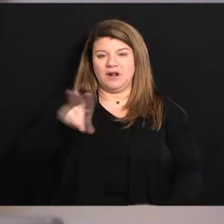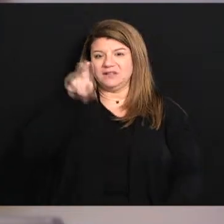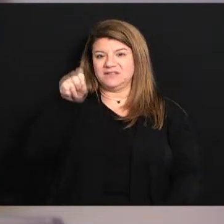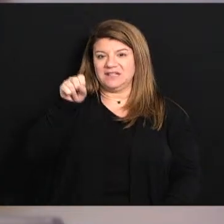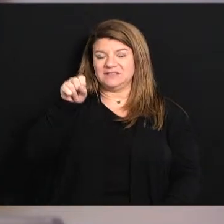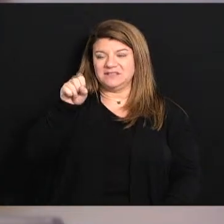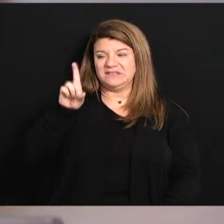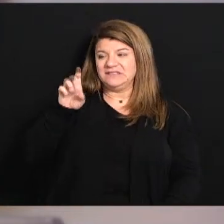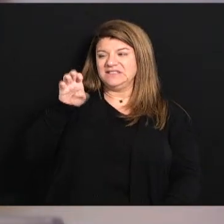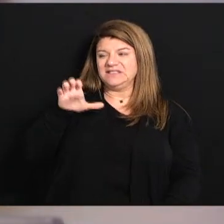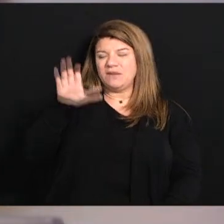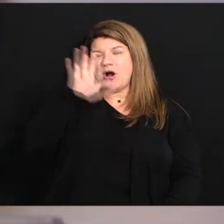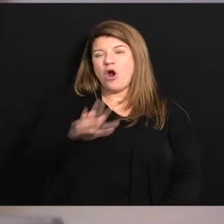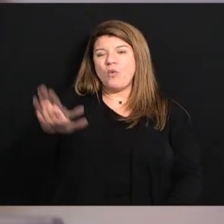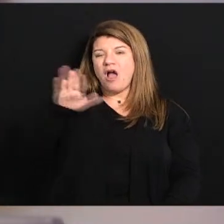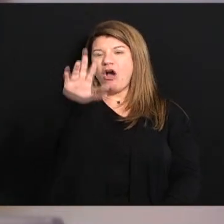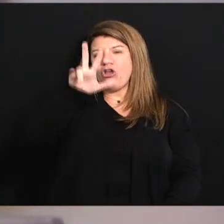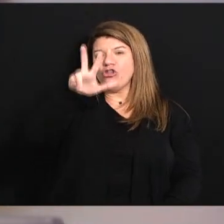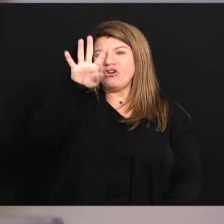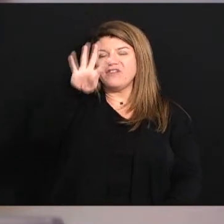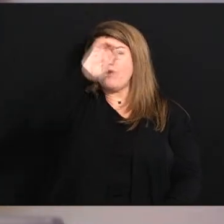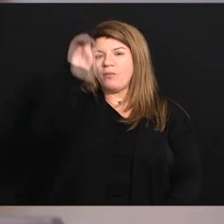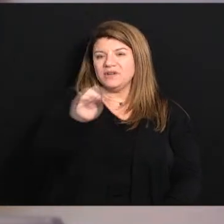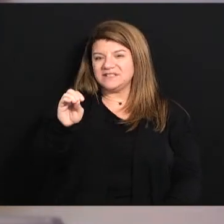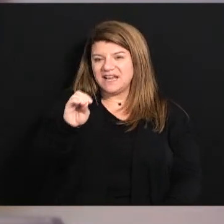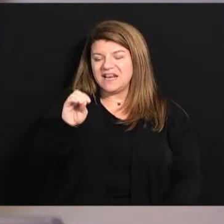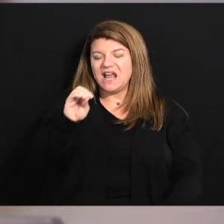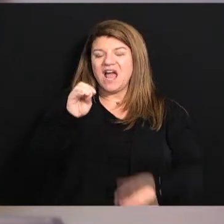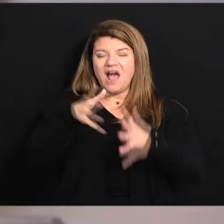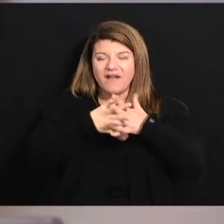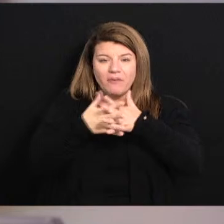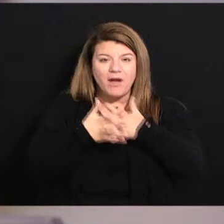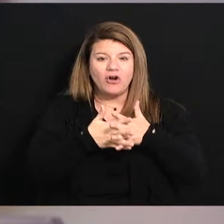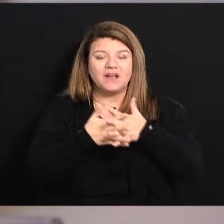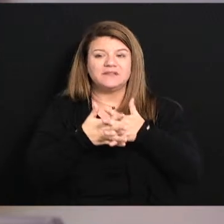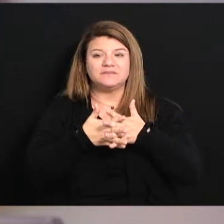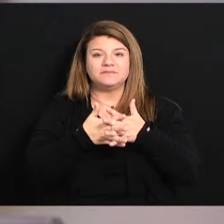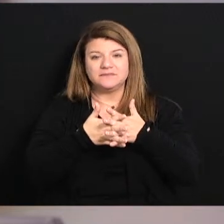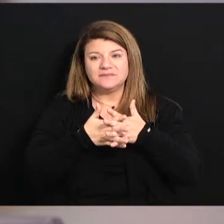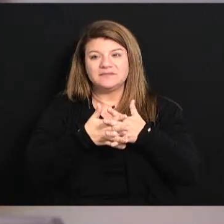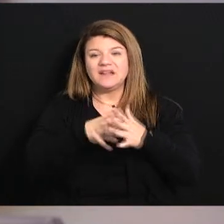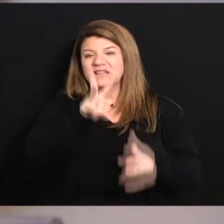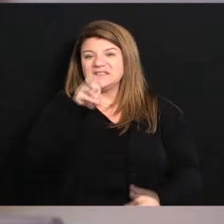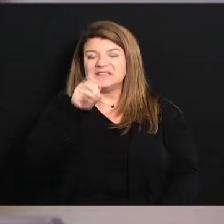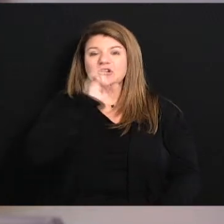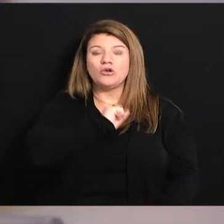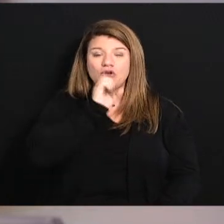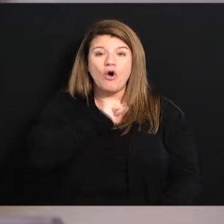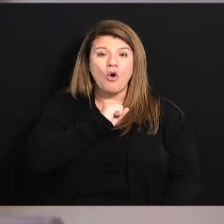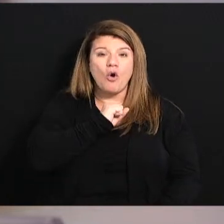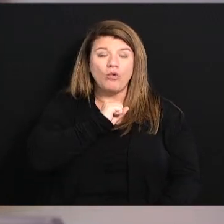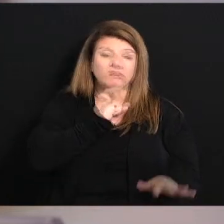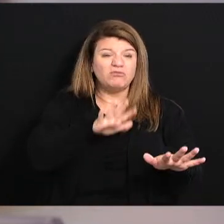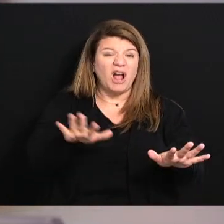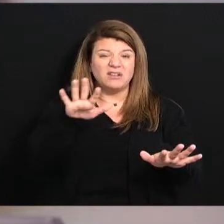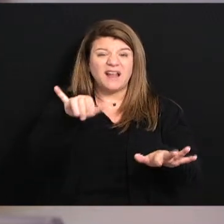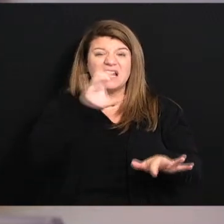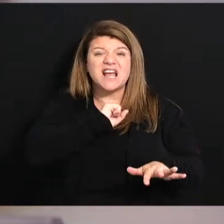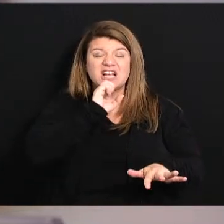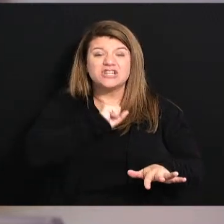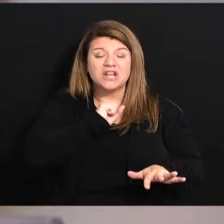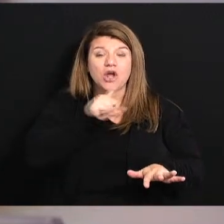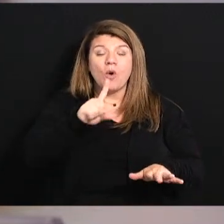December, about 34% of Americans 60 years old or so